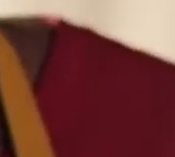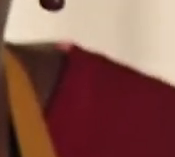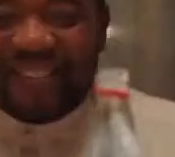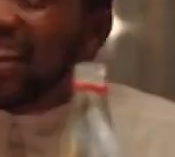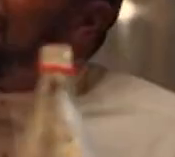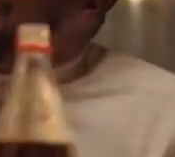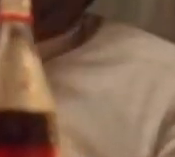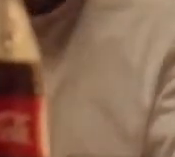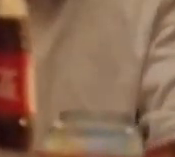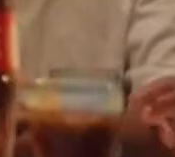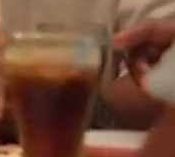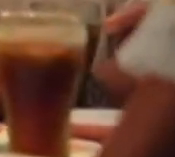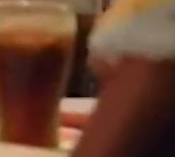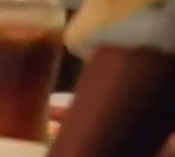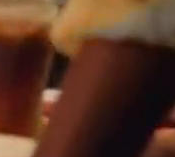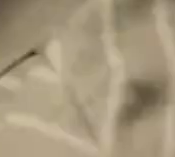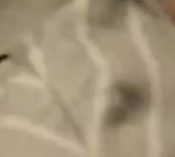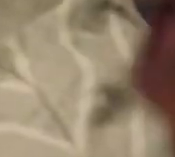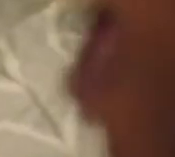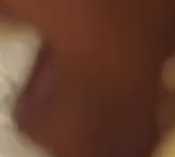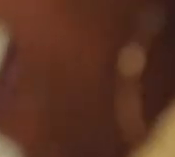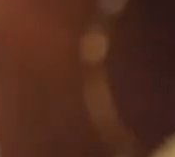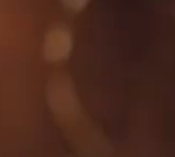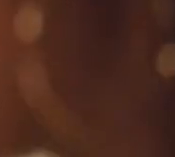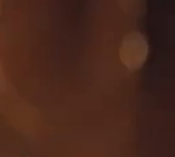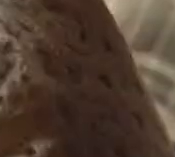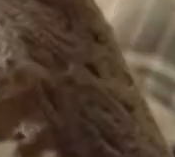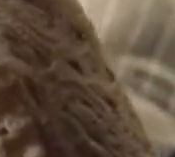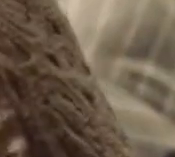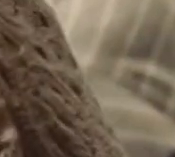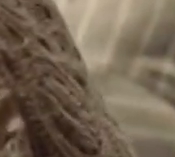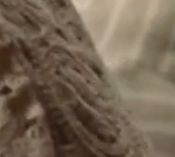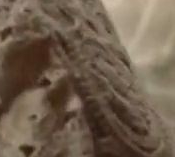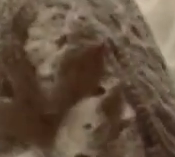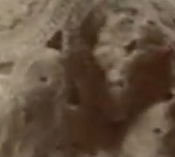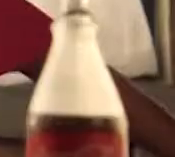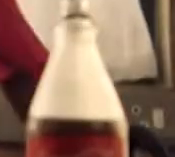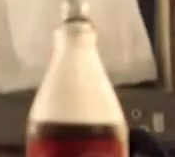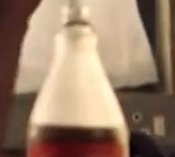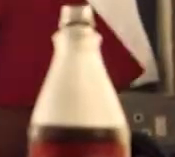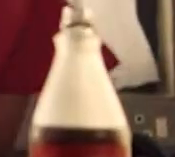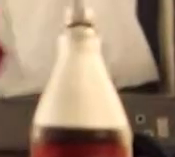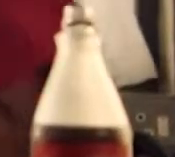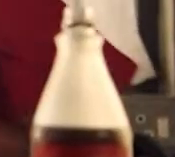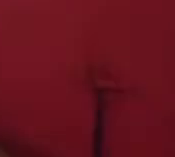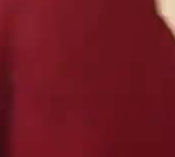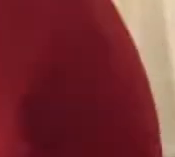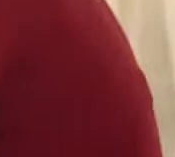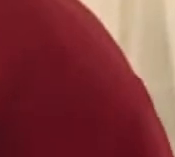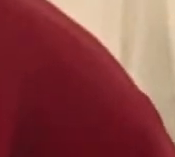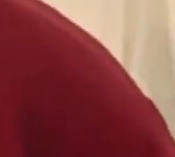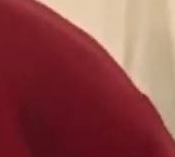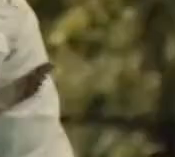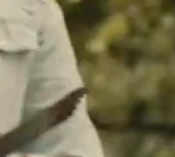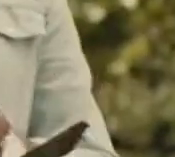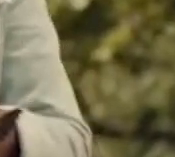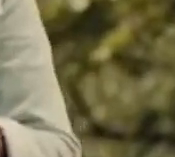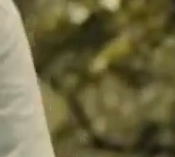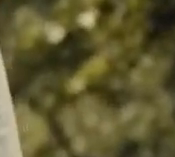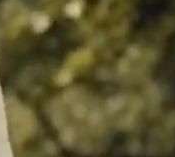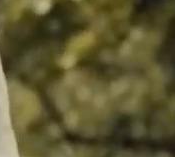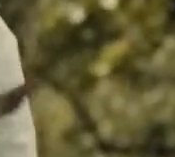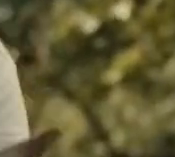serving up your best, eating together, and sharing more. Now, oh, we'll take nothing for